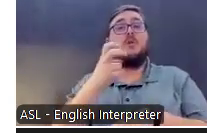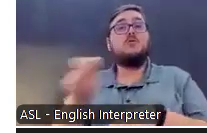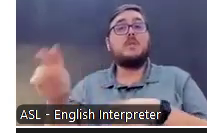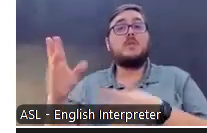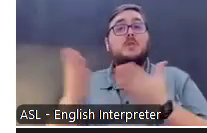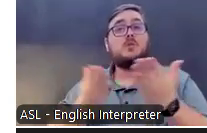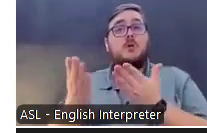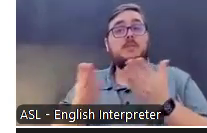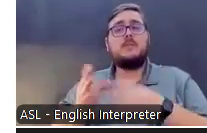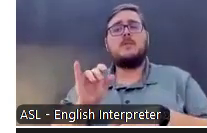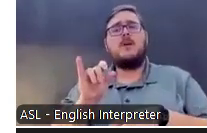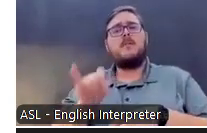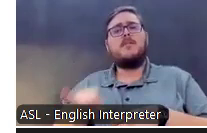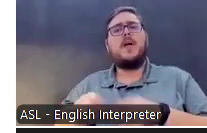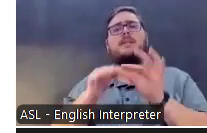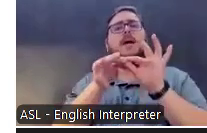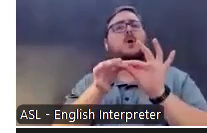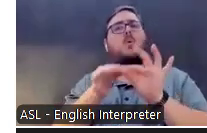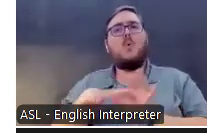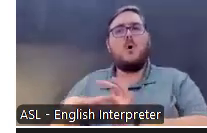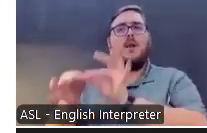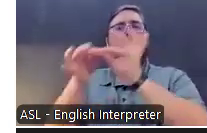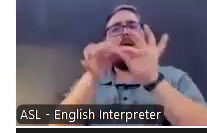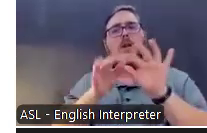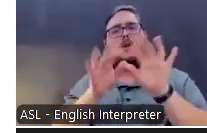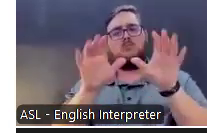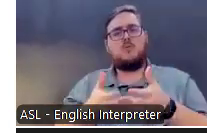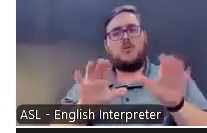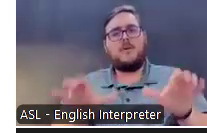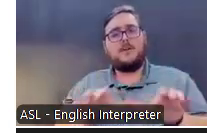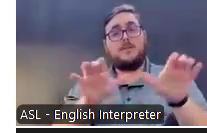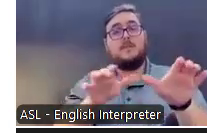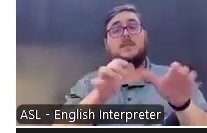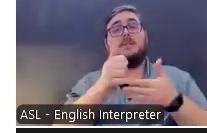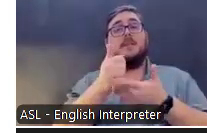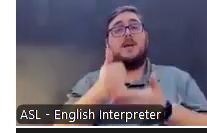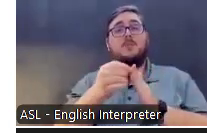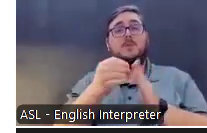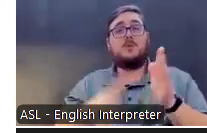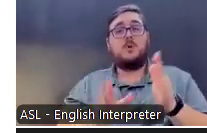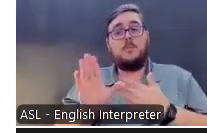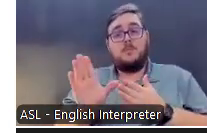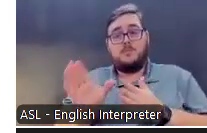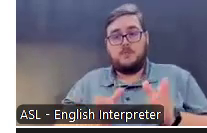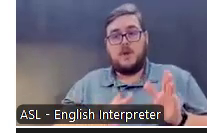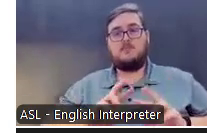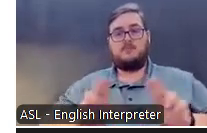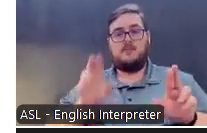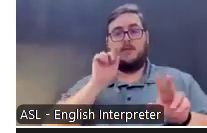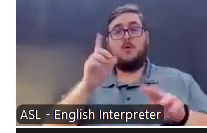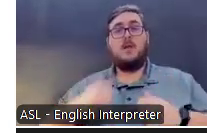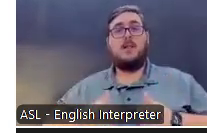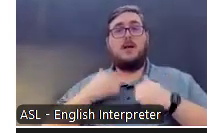of activities to help prepare students for life after school and are based on the child's individualized